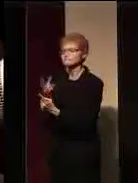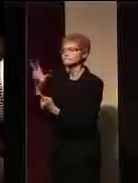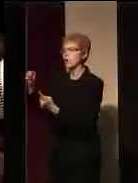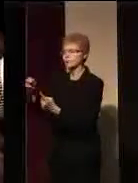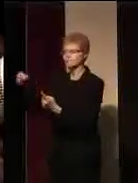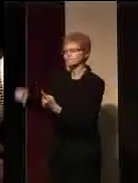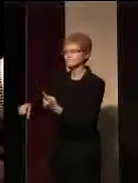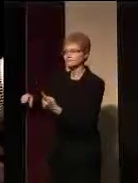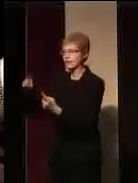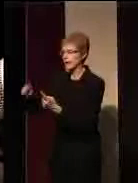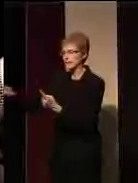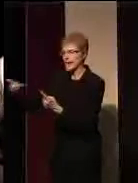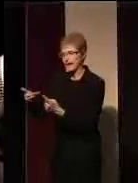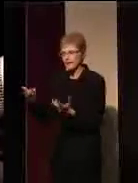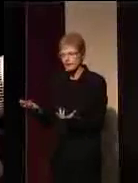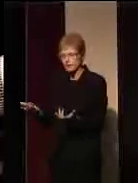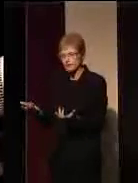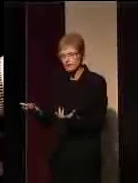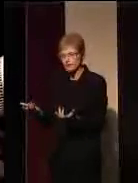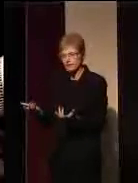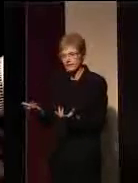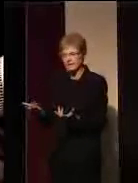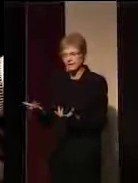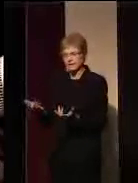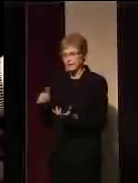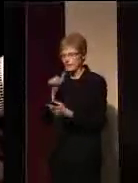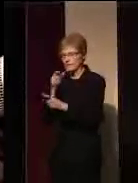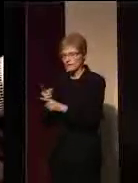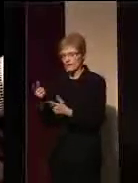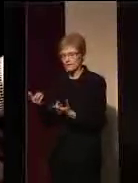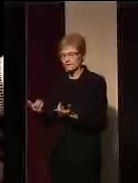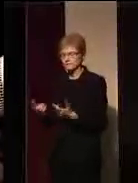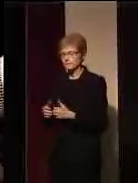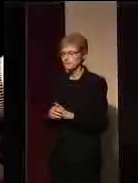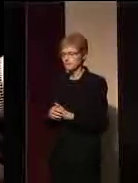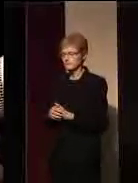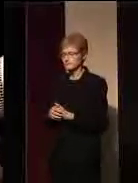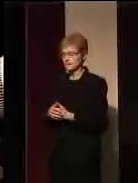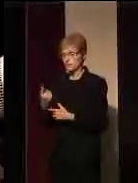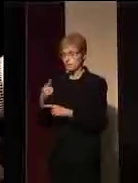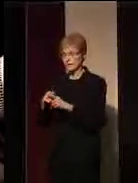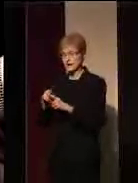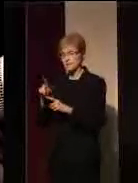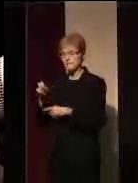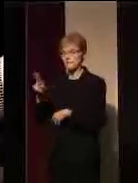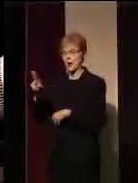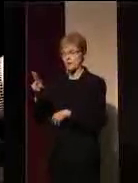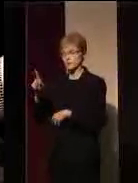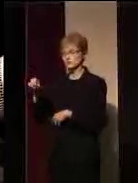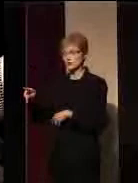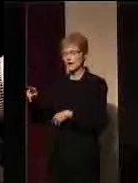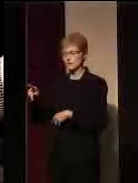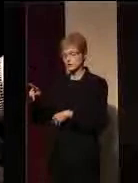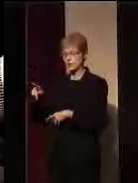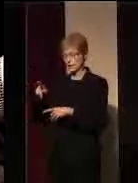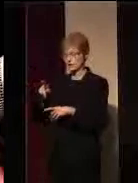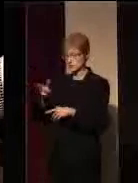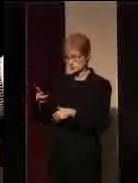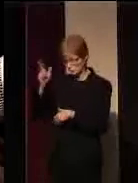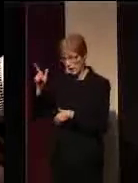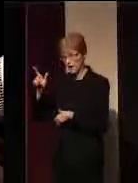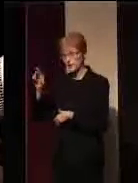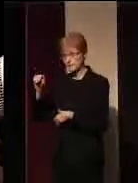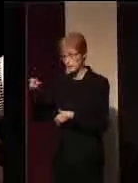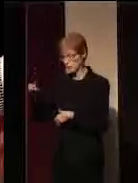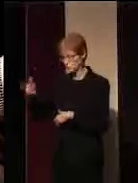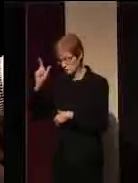it's a serious balancing act, but something needs to happen. And I went out, I was at a barber shop right after this happened, and I was